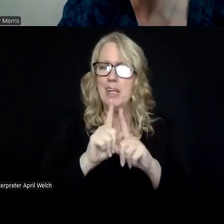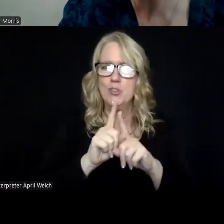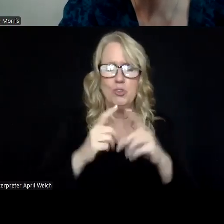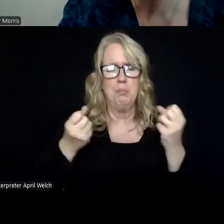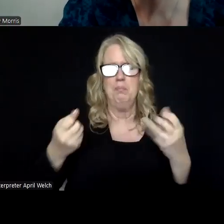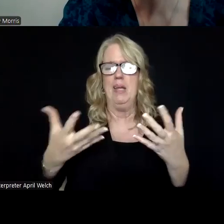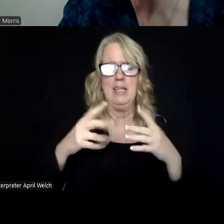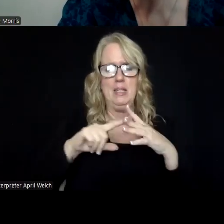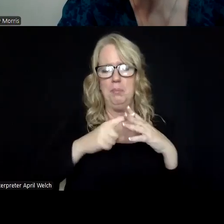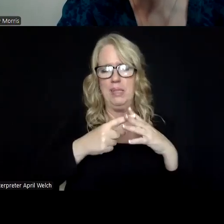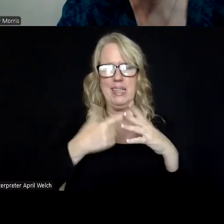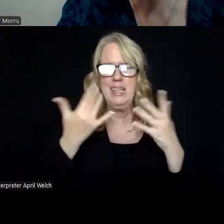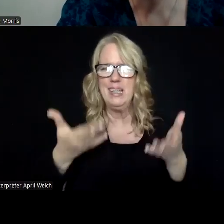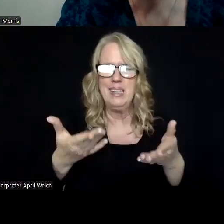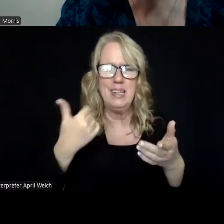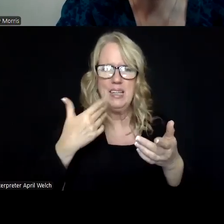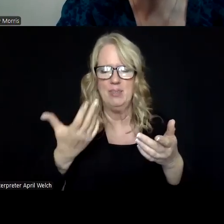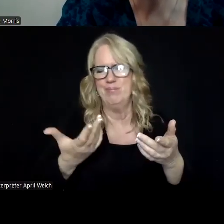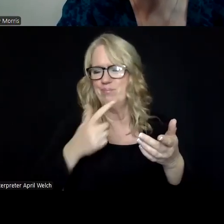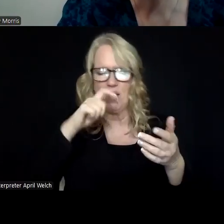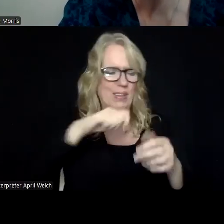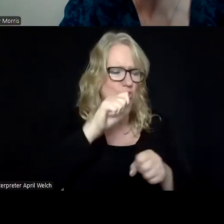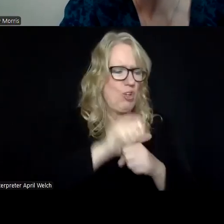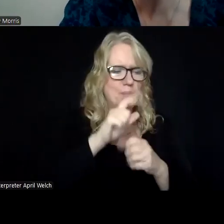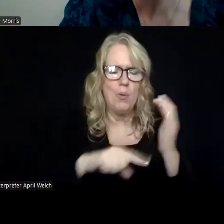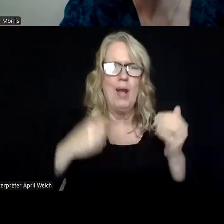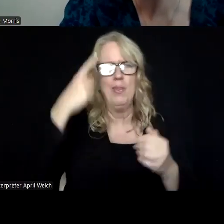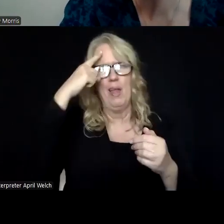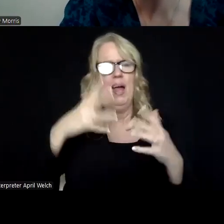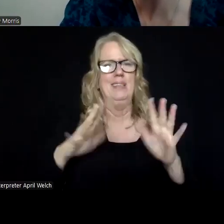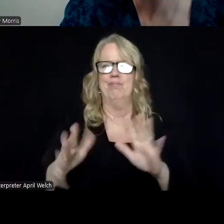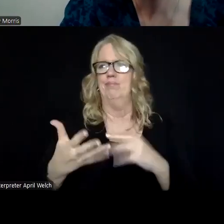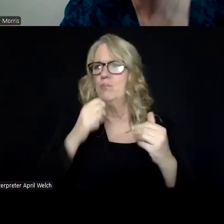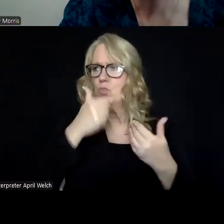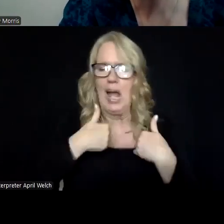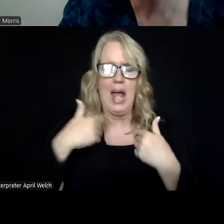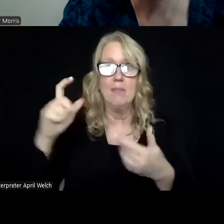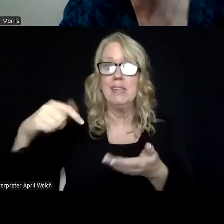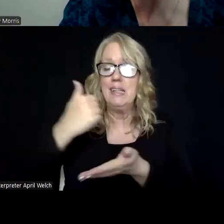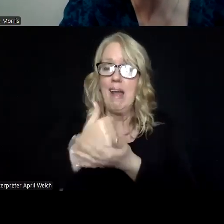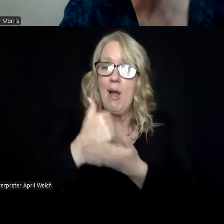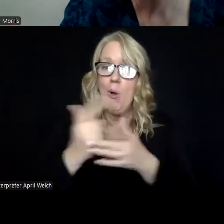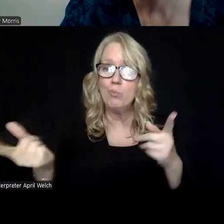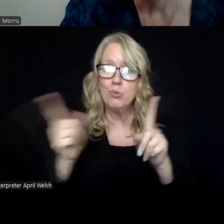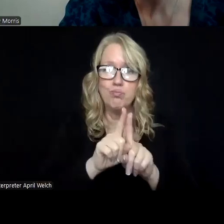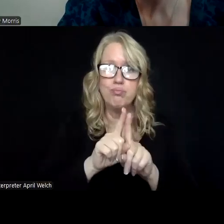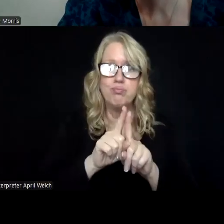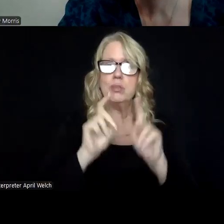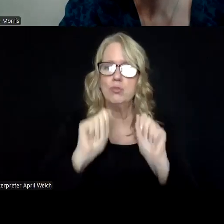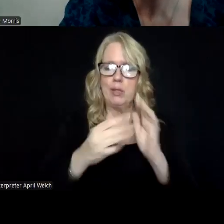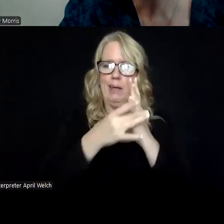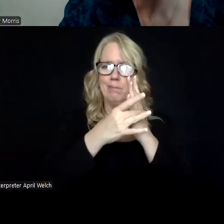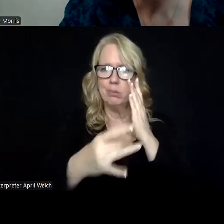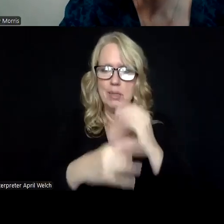on because they find the job is maybe not what they thought it was, or they don't have the help they need to really master it.